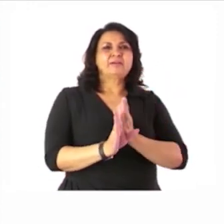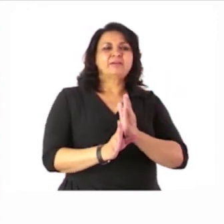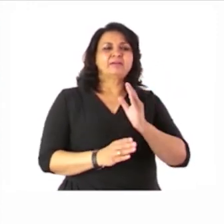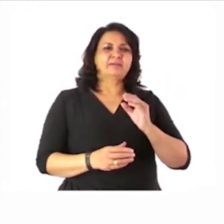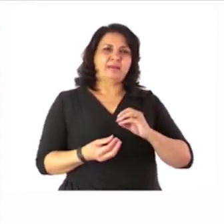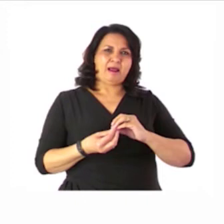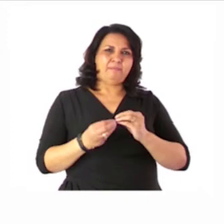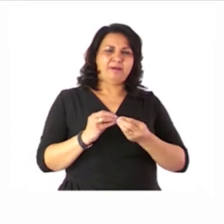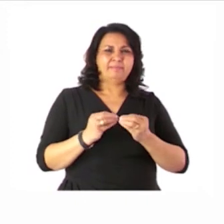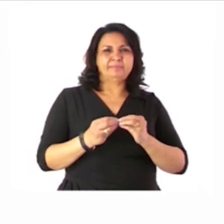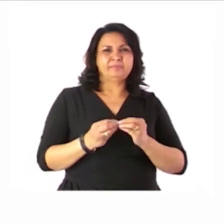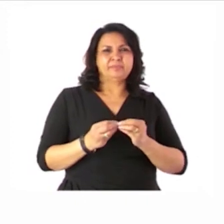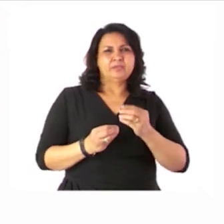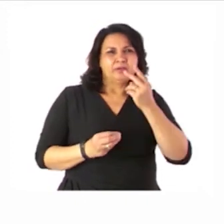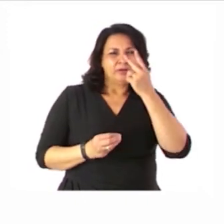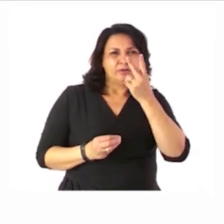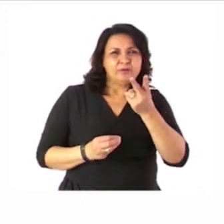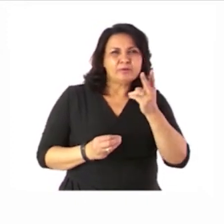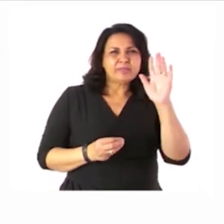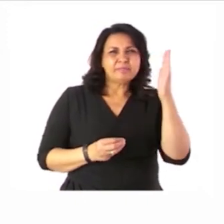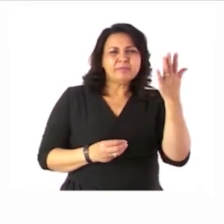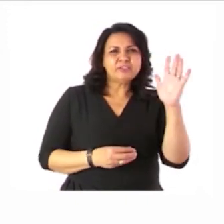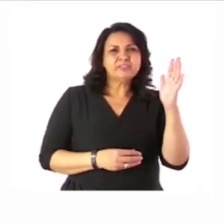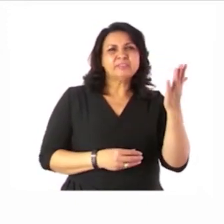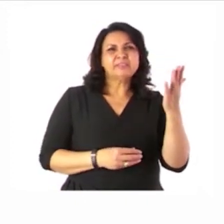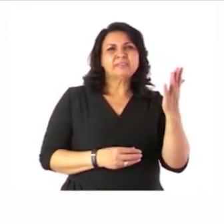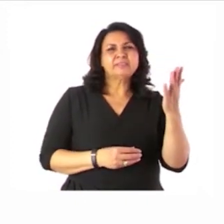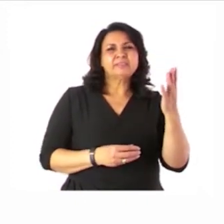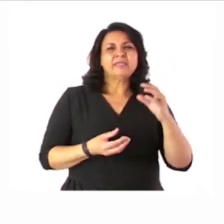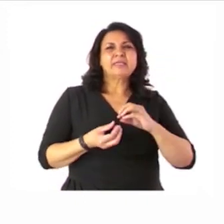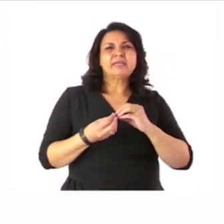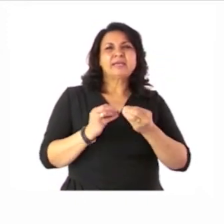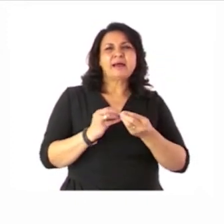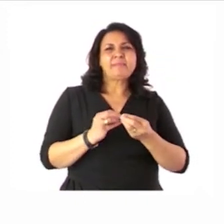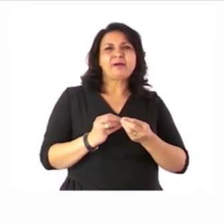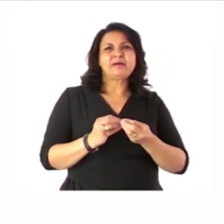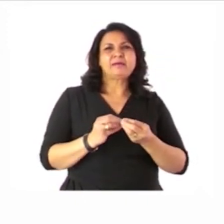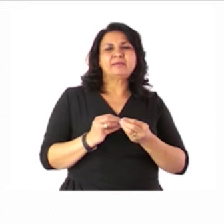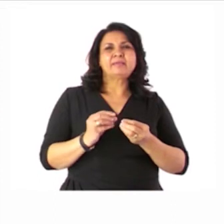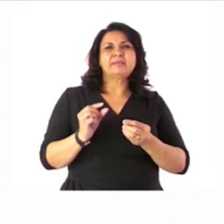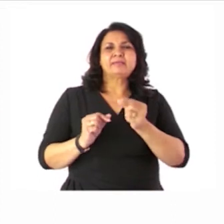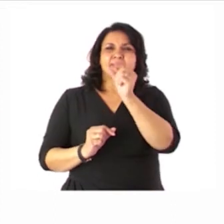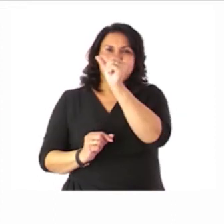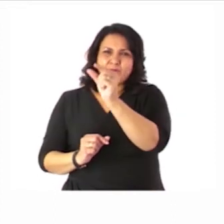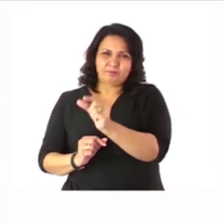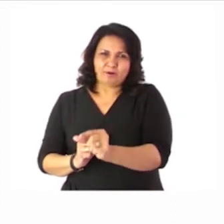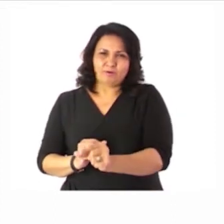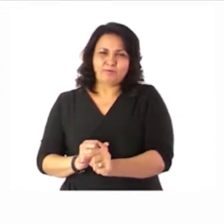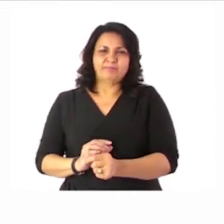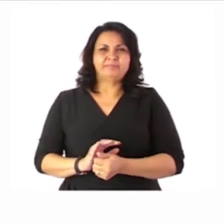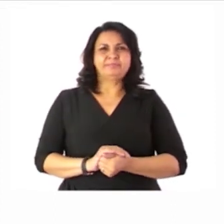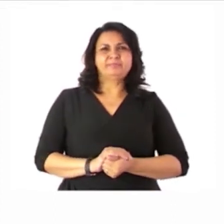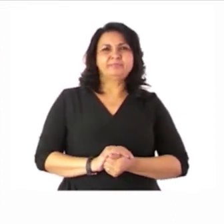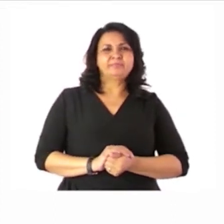look at the pictures there is a number in front of every row. So look